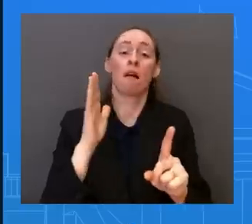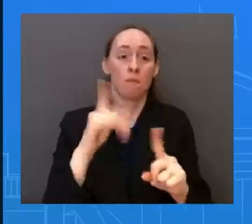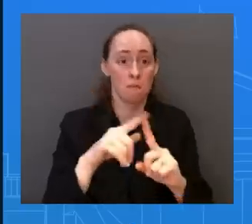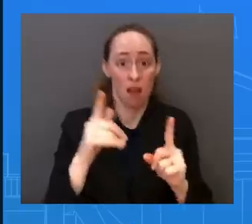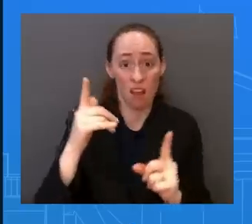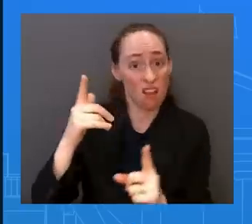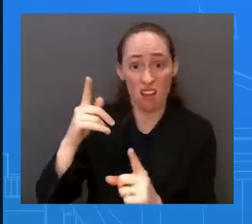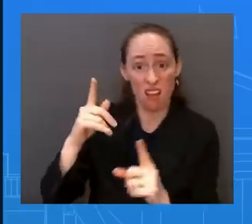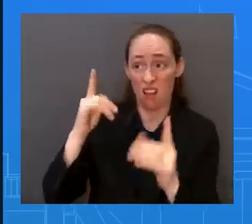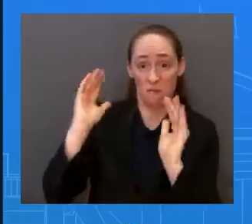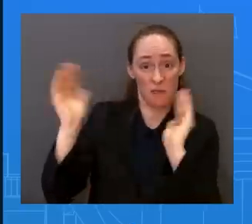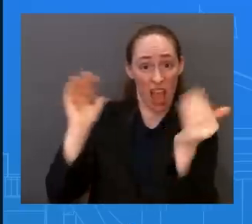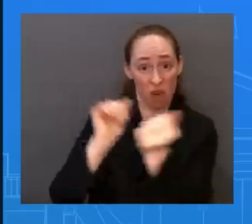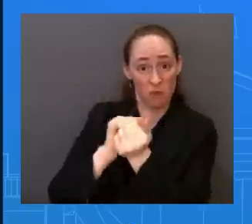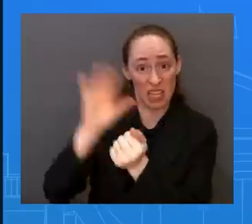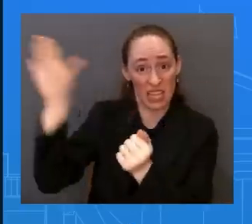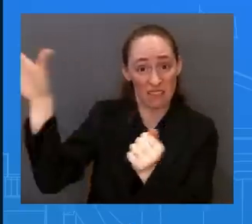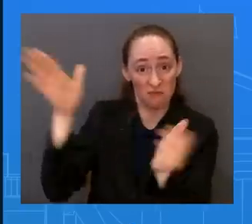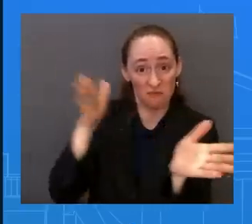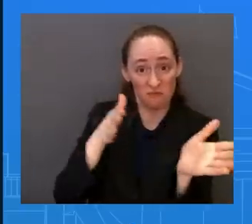if you look across other demographic